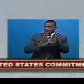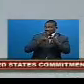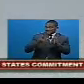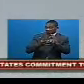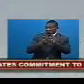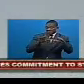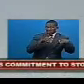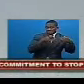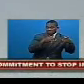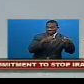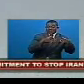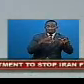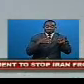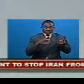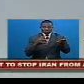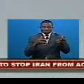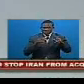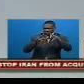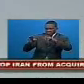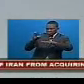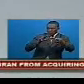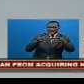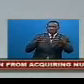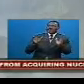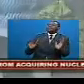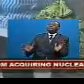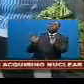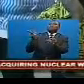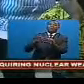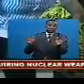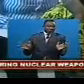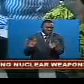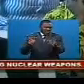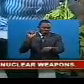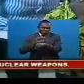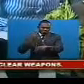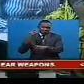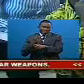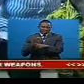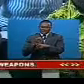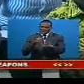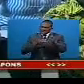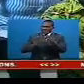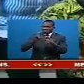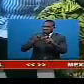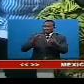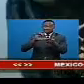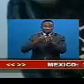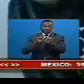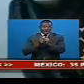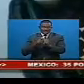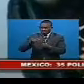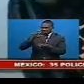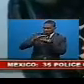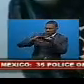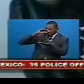Committee at the Institute of Local Government Studies, urged participants to work hard to develop their local economy through the knowledge